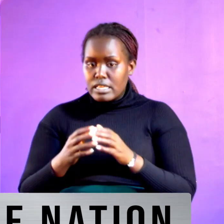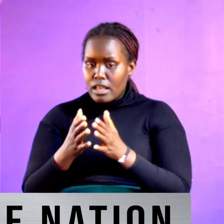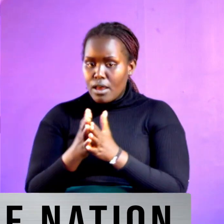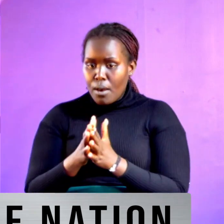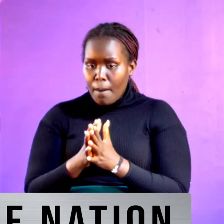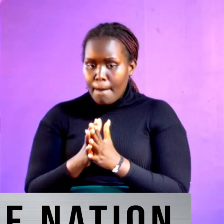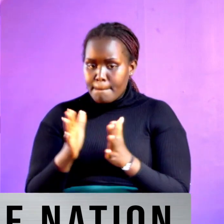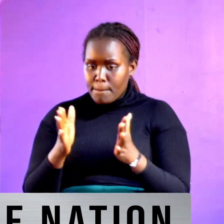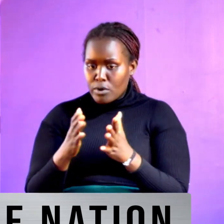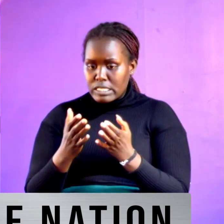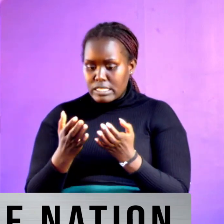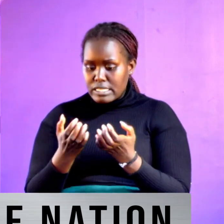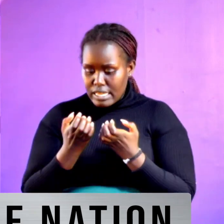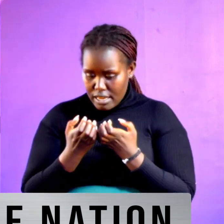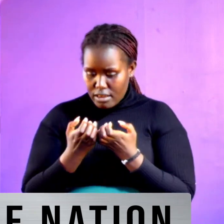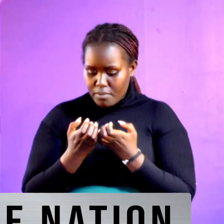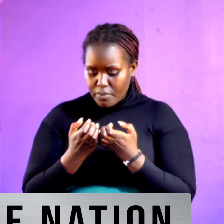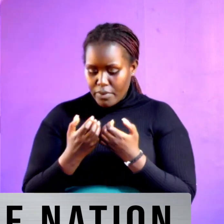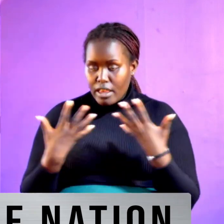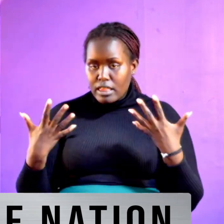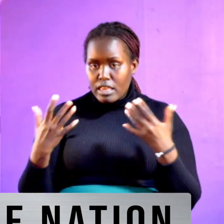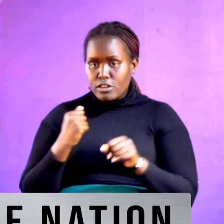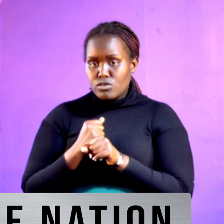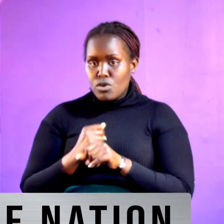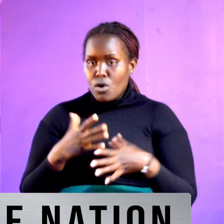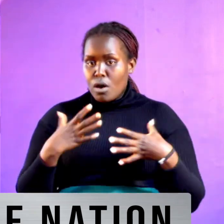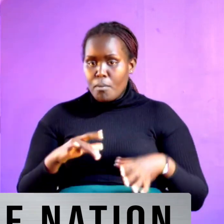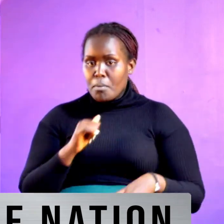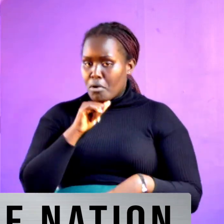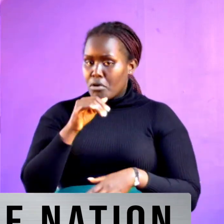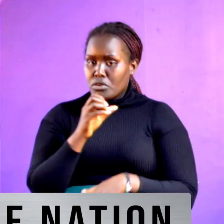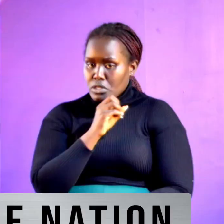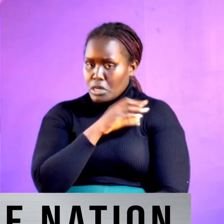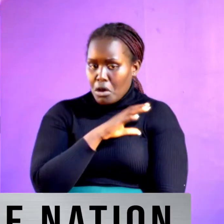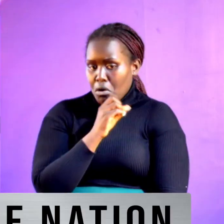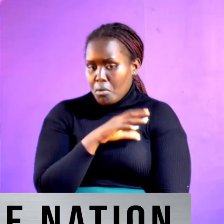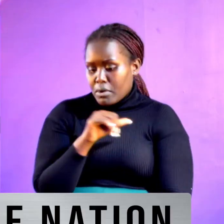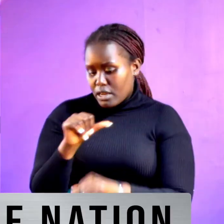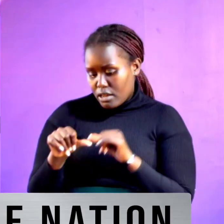do. Because people are not complaining about